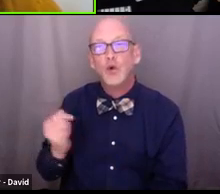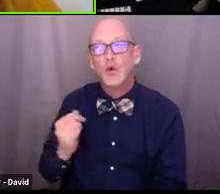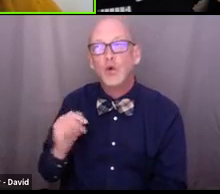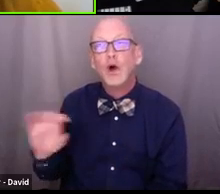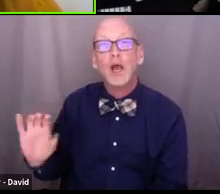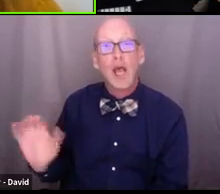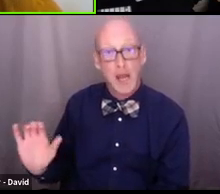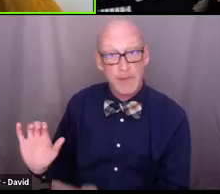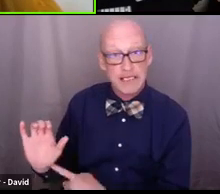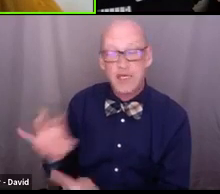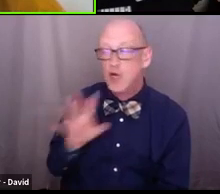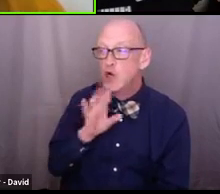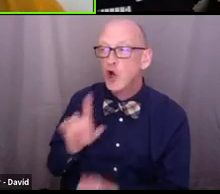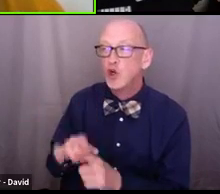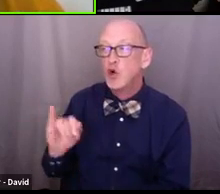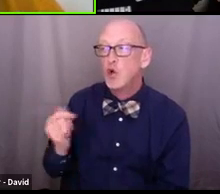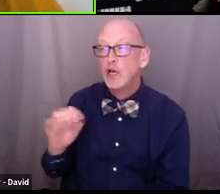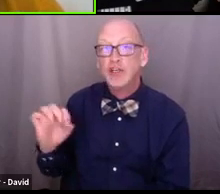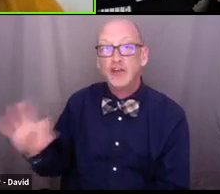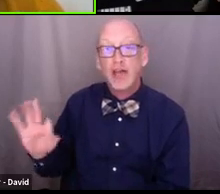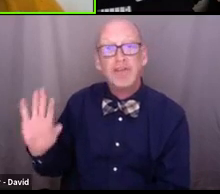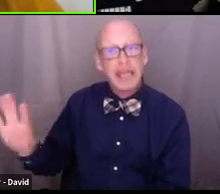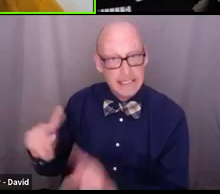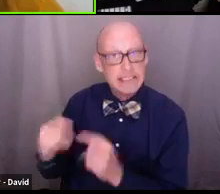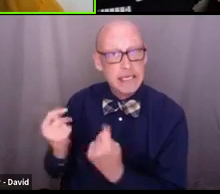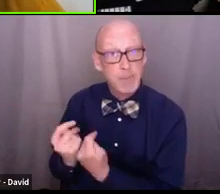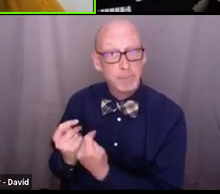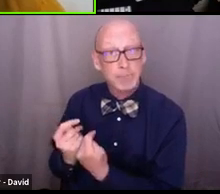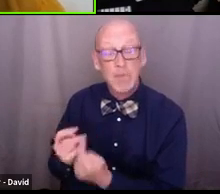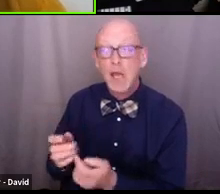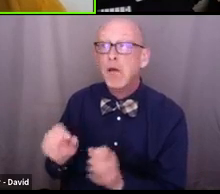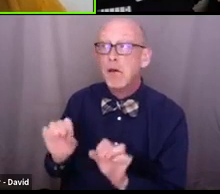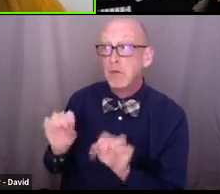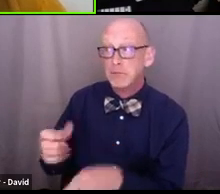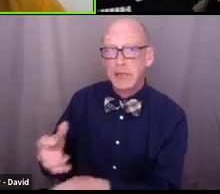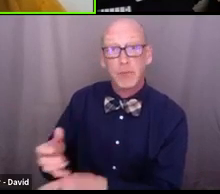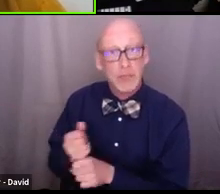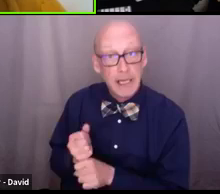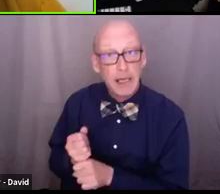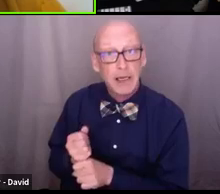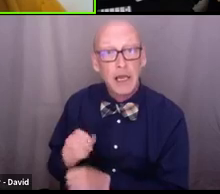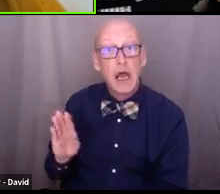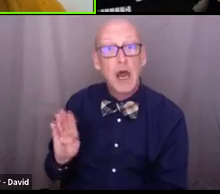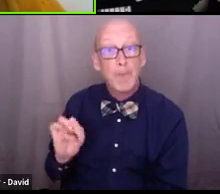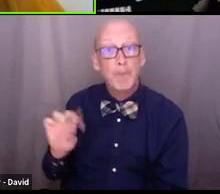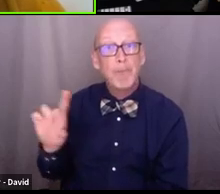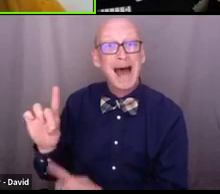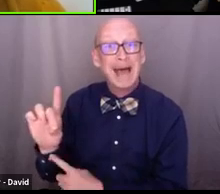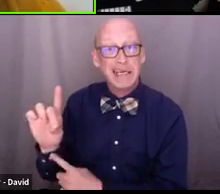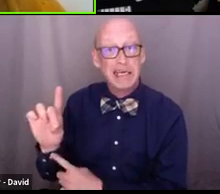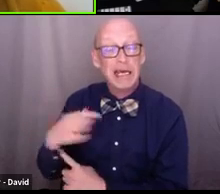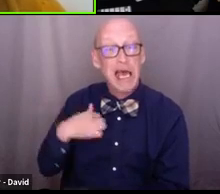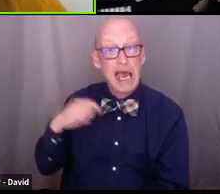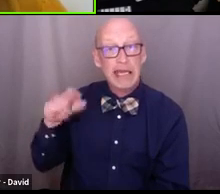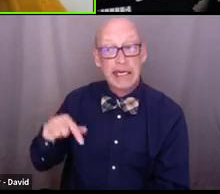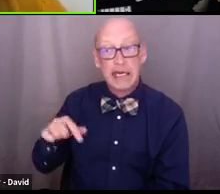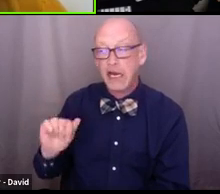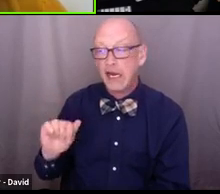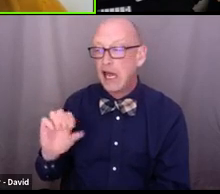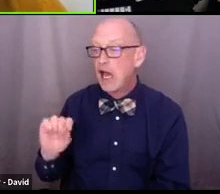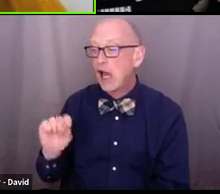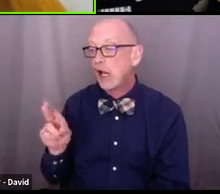Columbus and talked to Jeff and his team and was able to get a bond that I needed, a surety bond